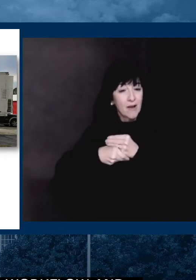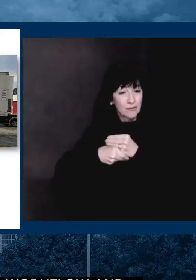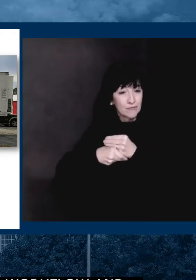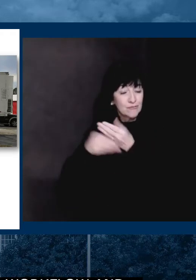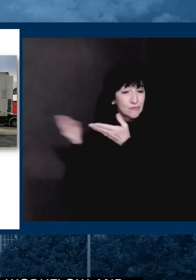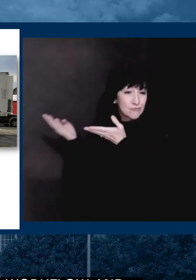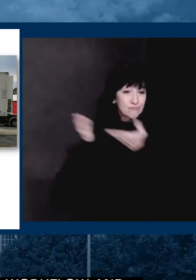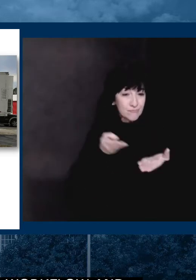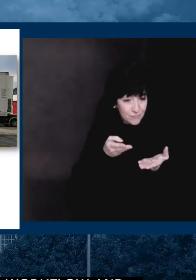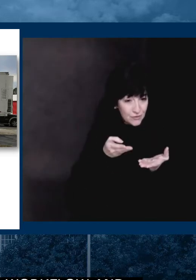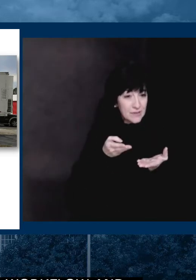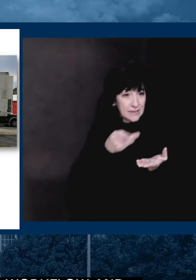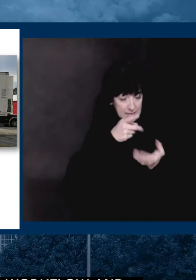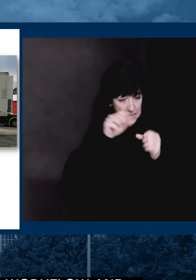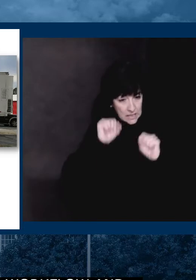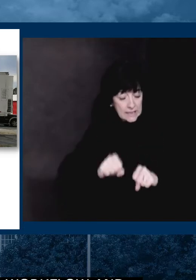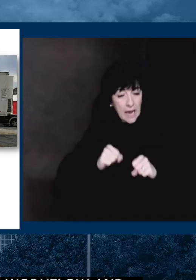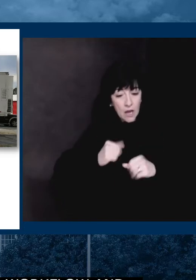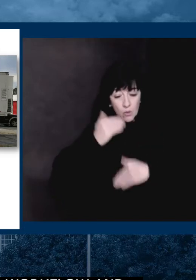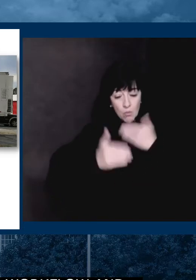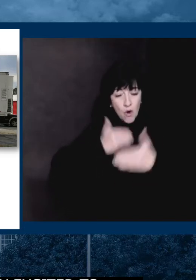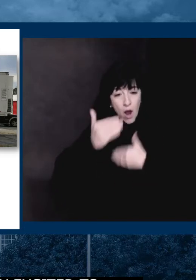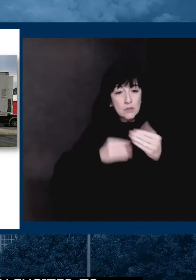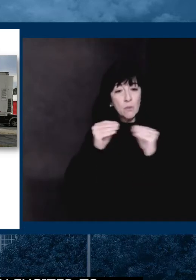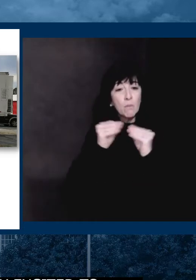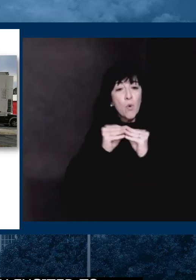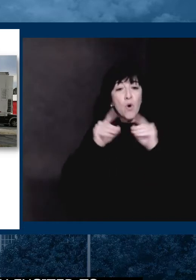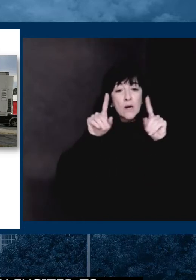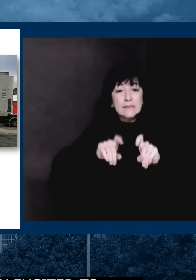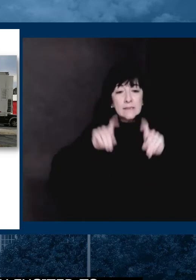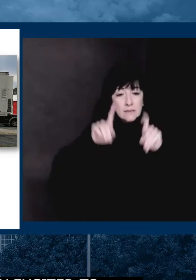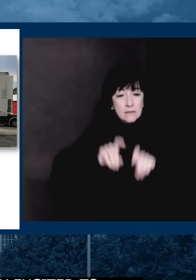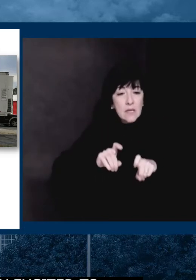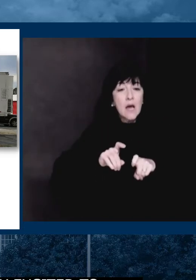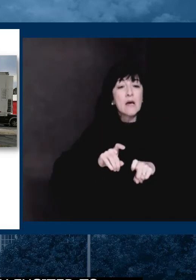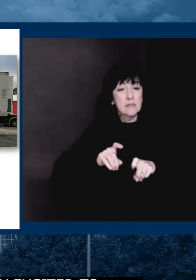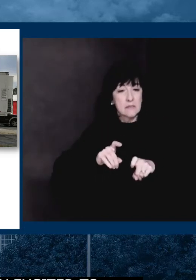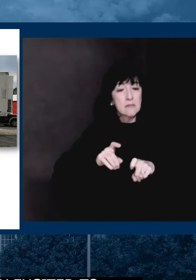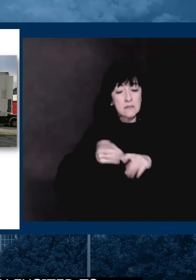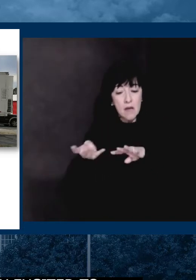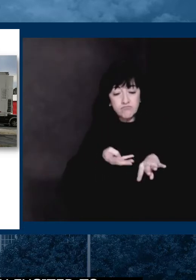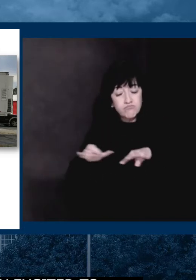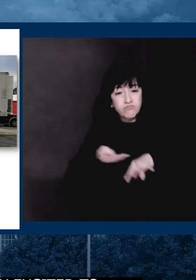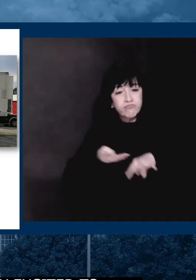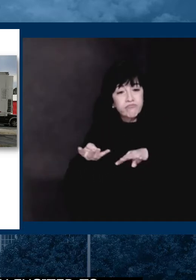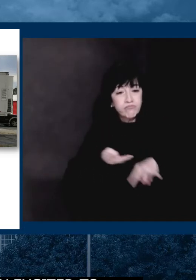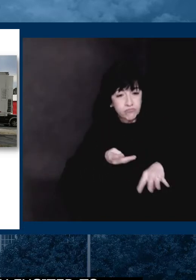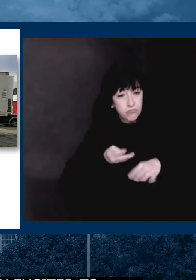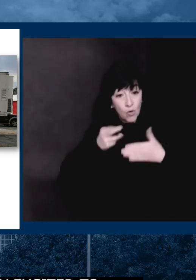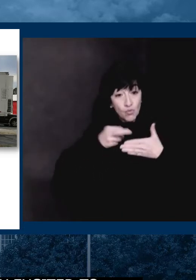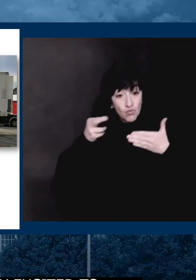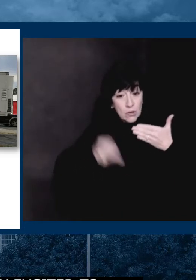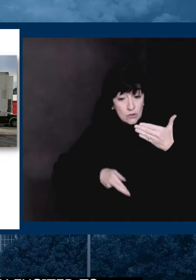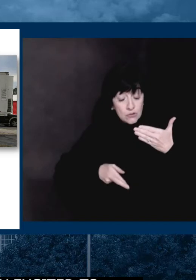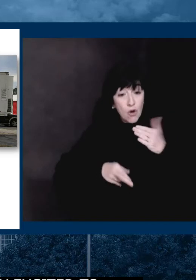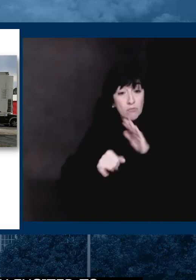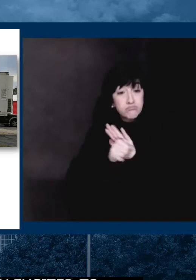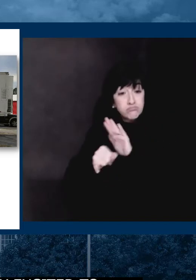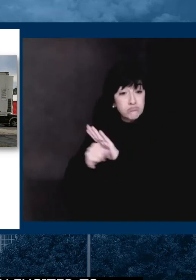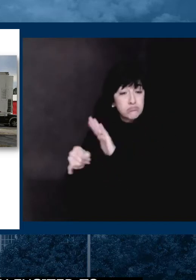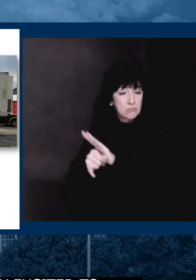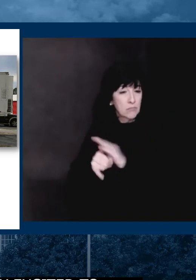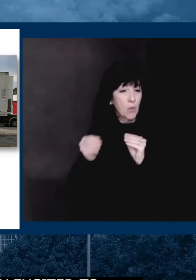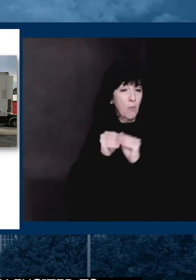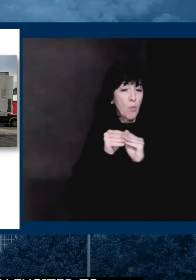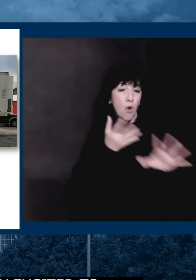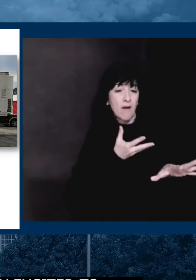so that we can even process more labs and do it in a safer approach. So on the next